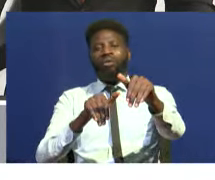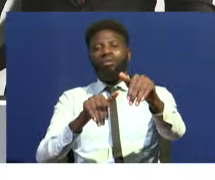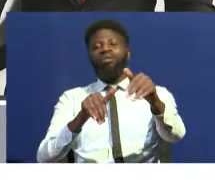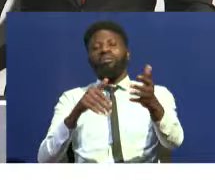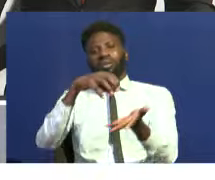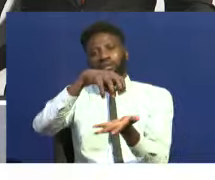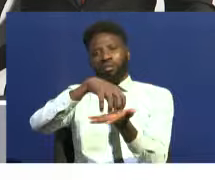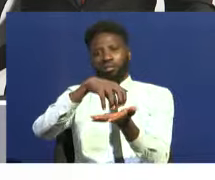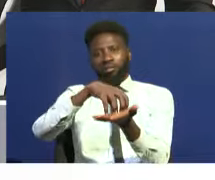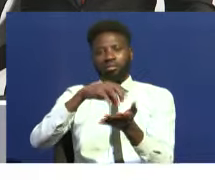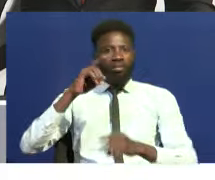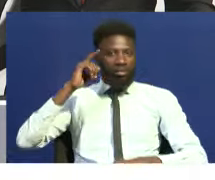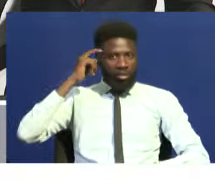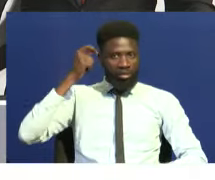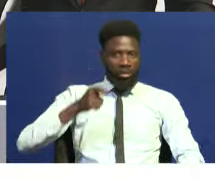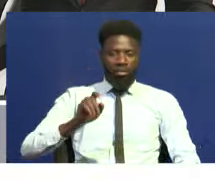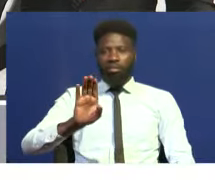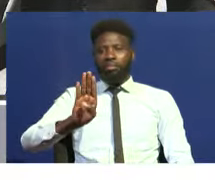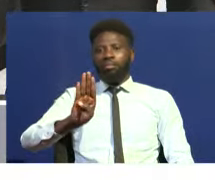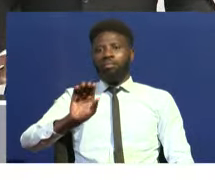Bahati Mwamuye issued